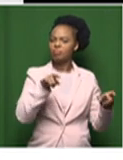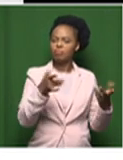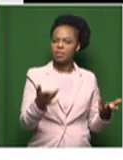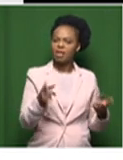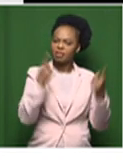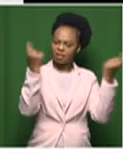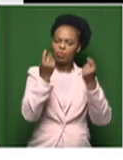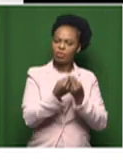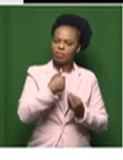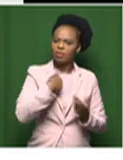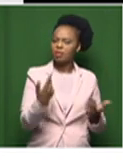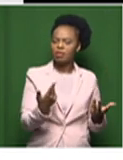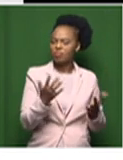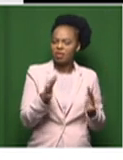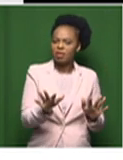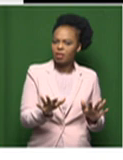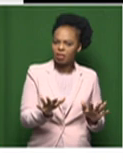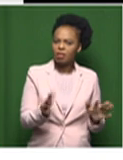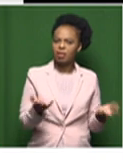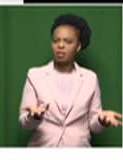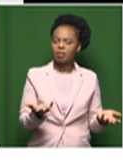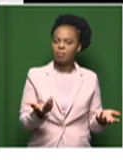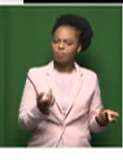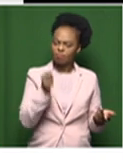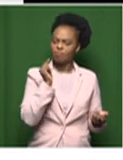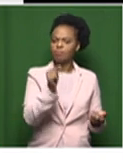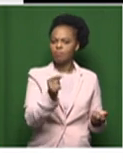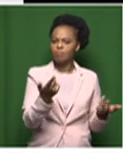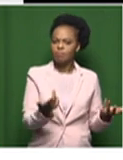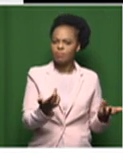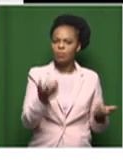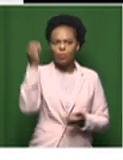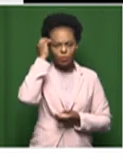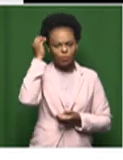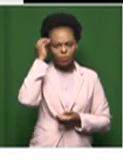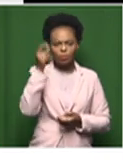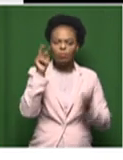celebrate with me, and yes, to dispel the myth about